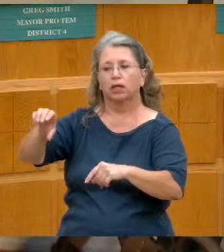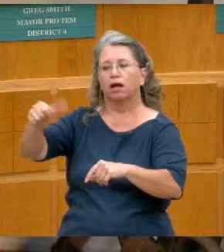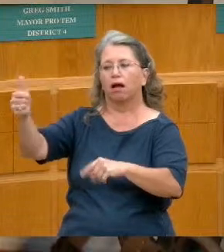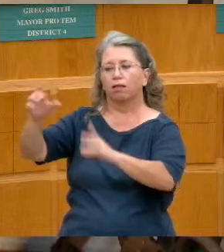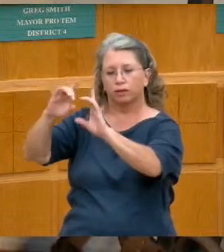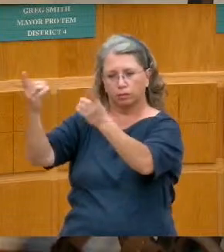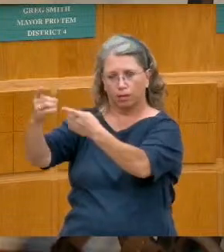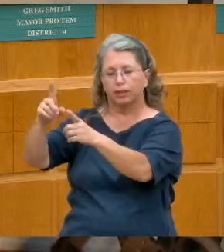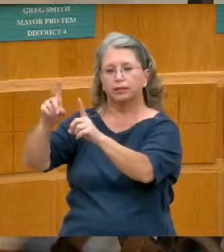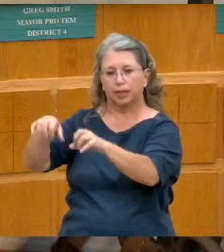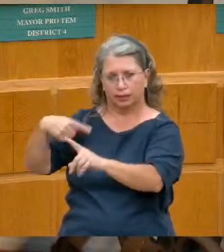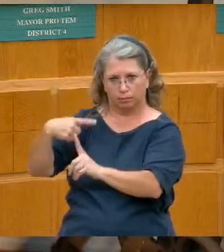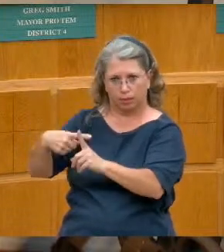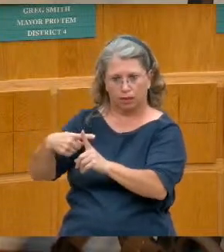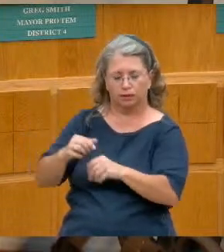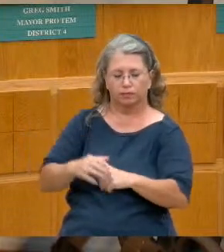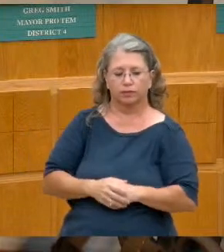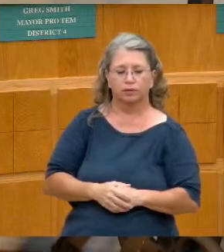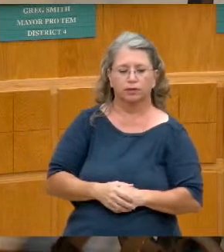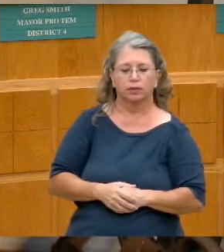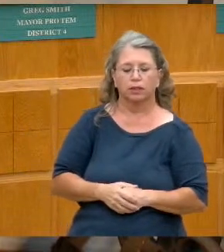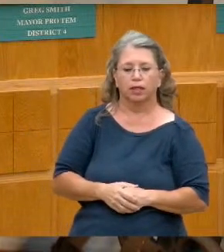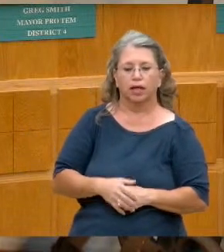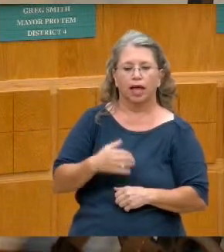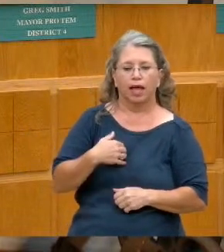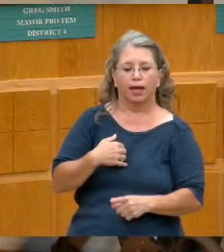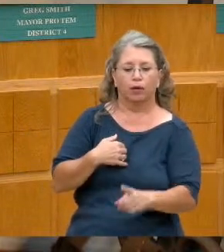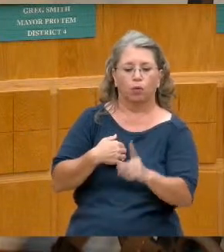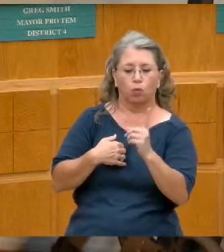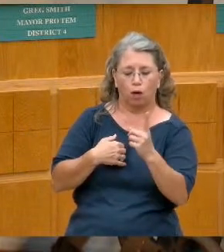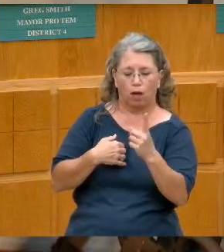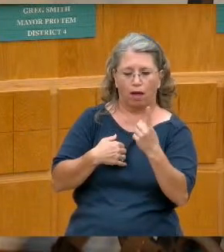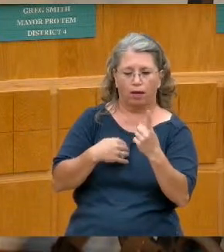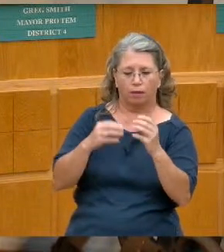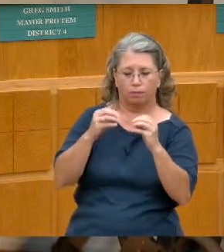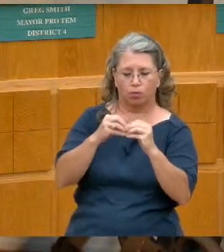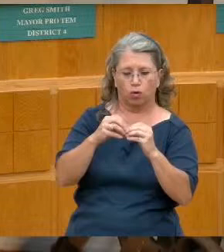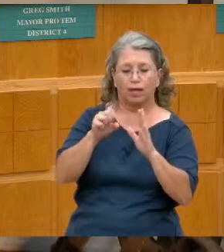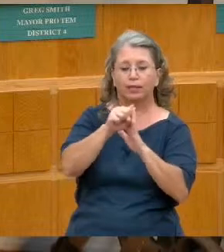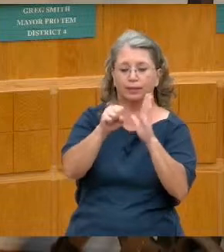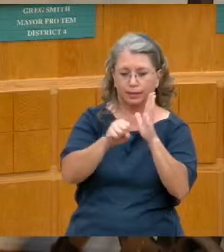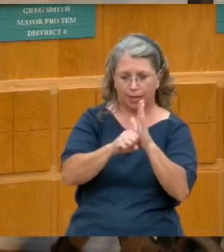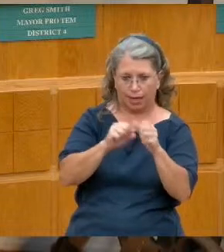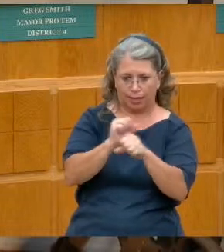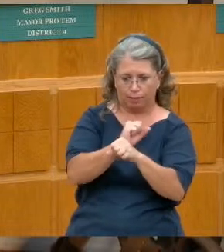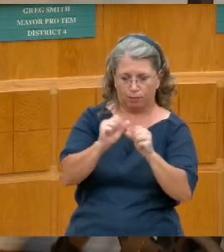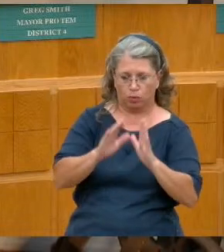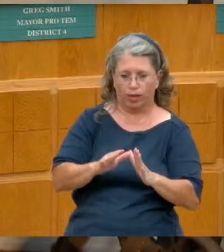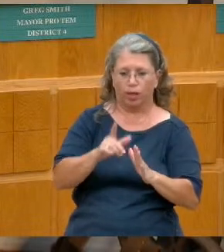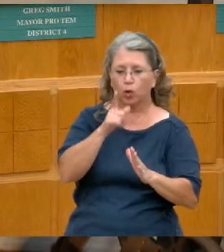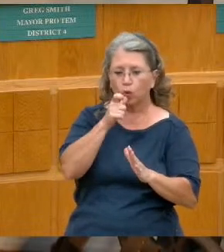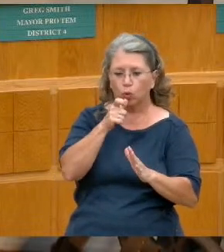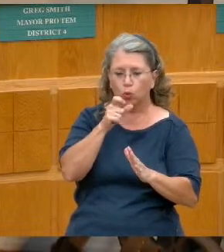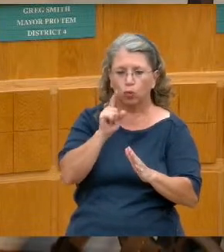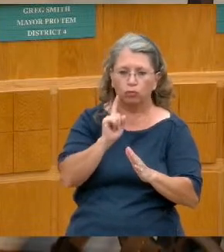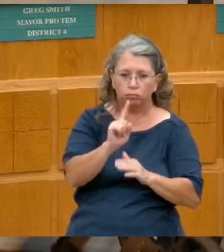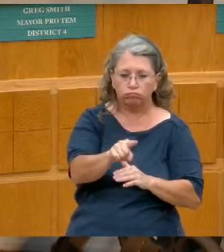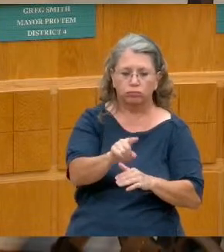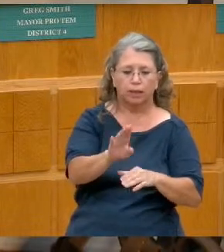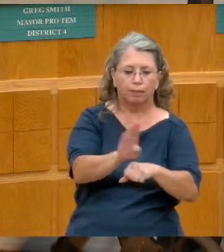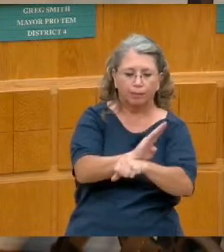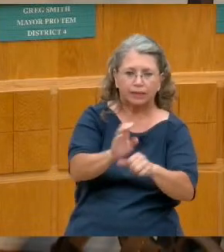There was an additional employee, a state employee that does business with the county, and in all cases,